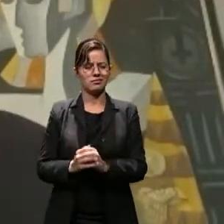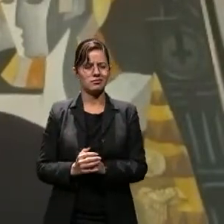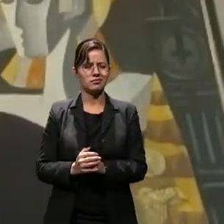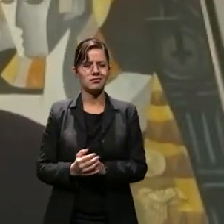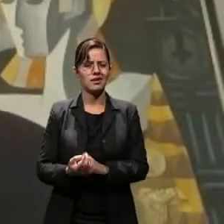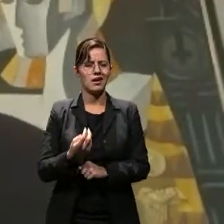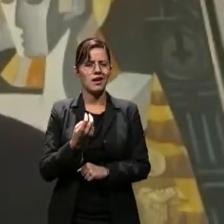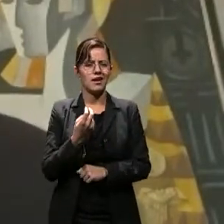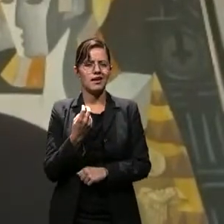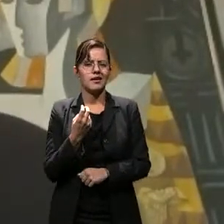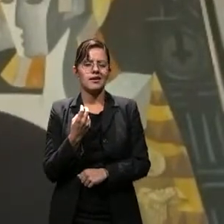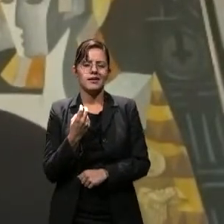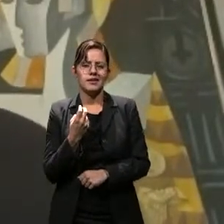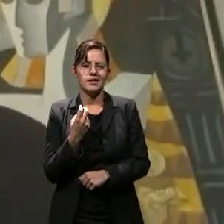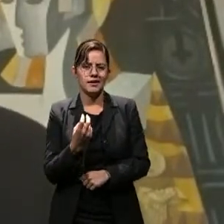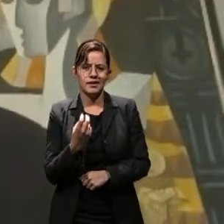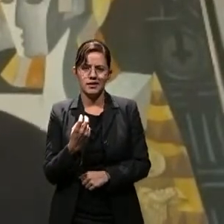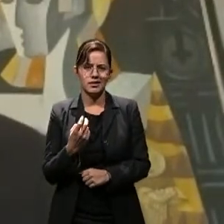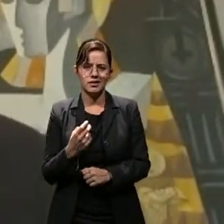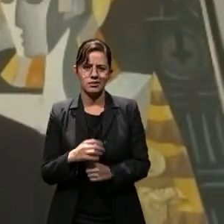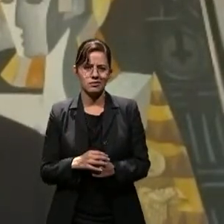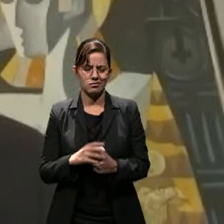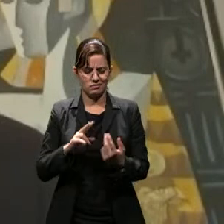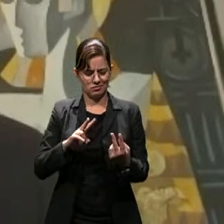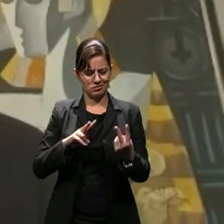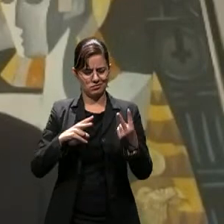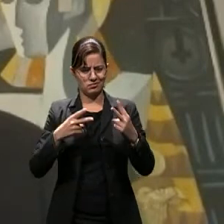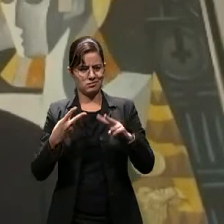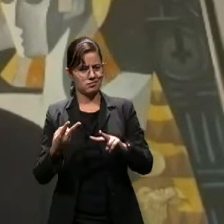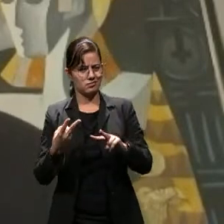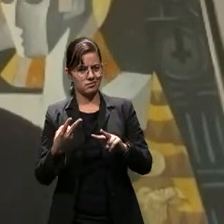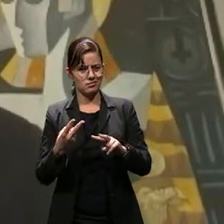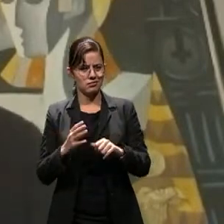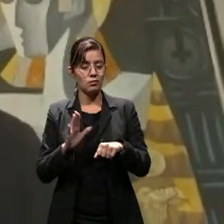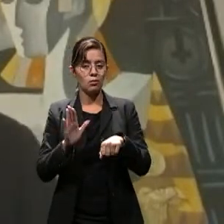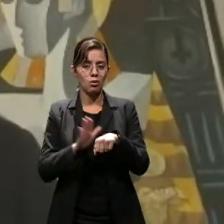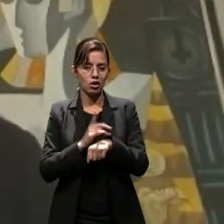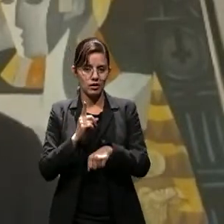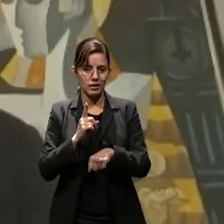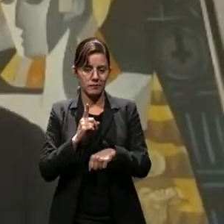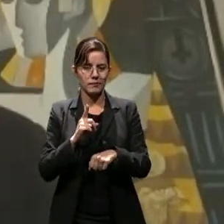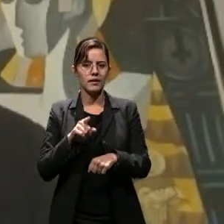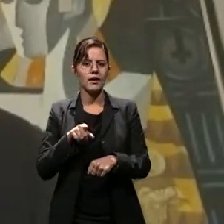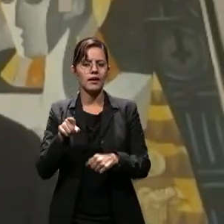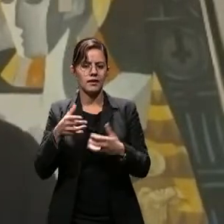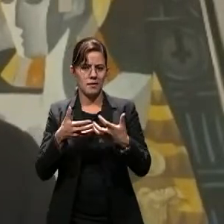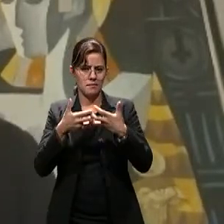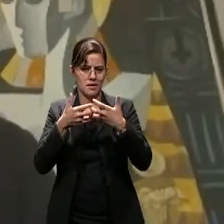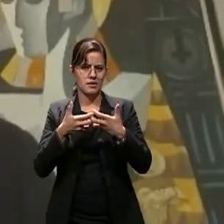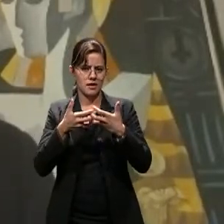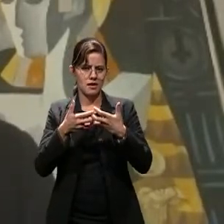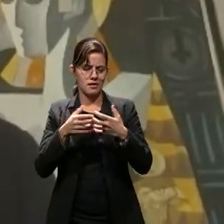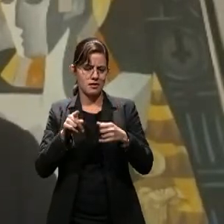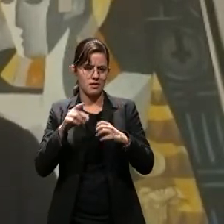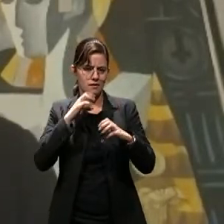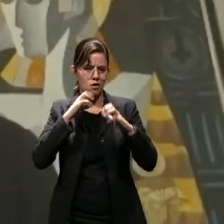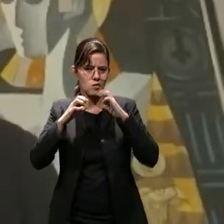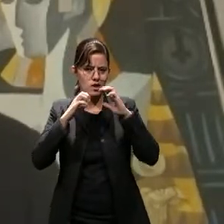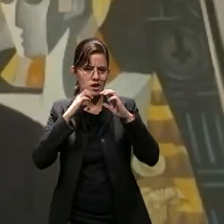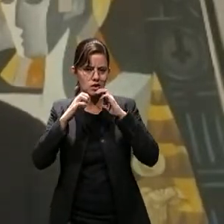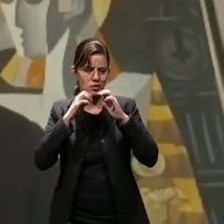And I think the burden of proof is not in the right place, because media has